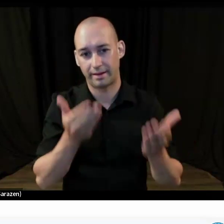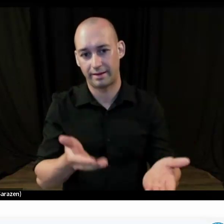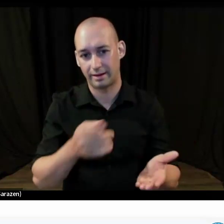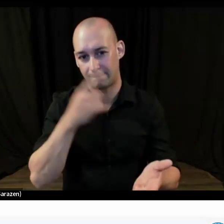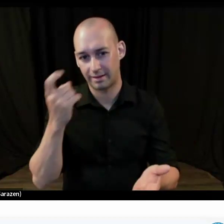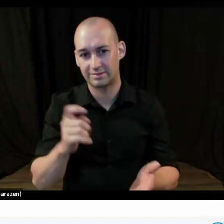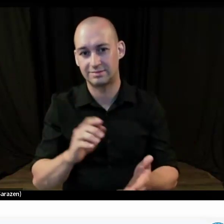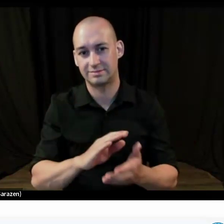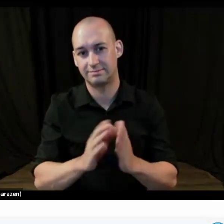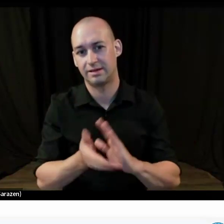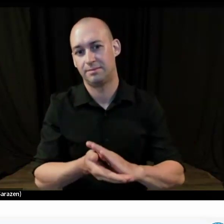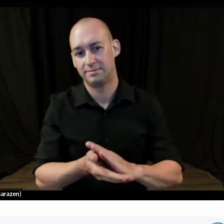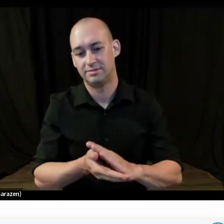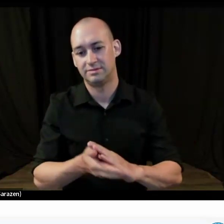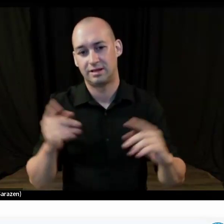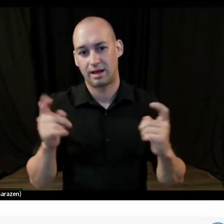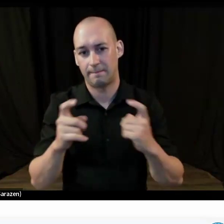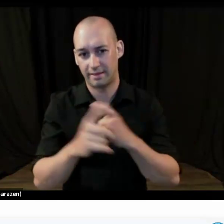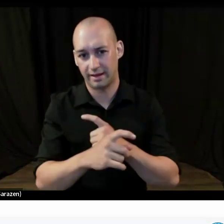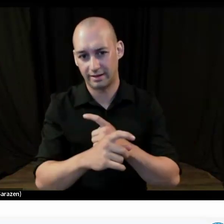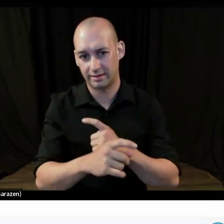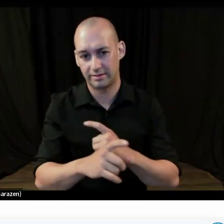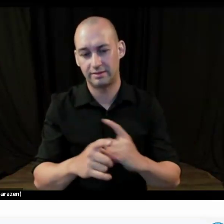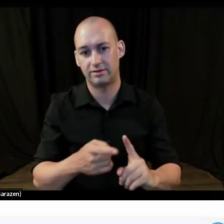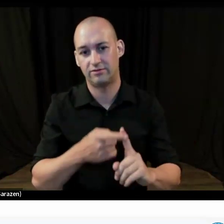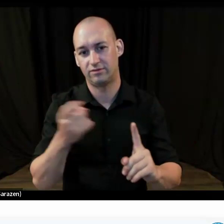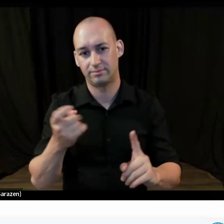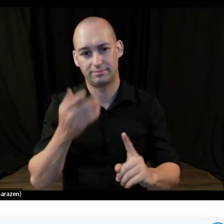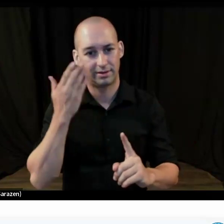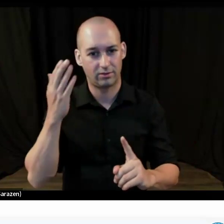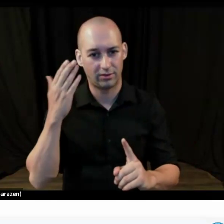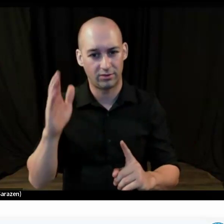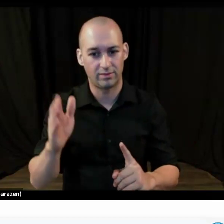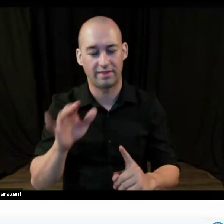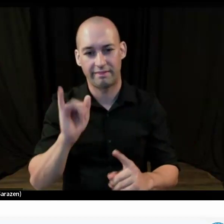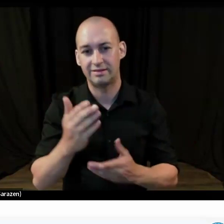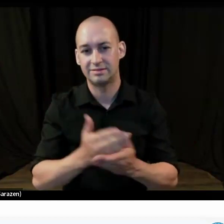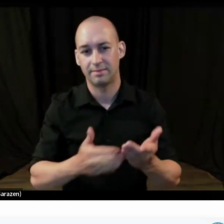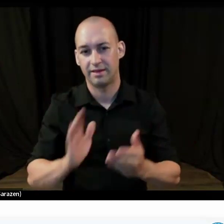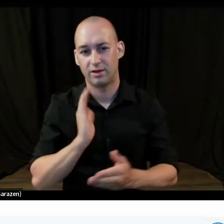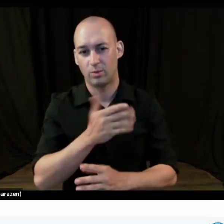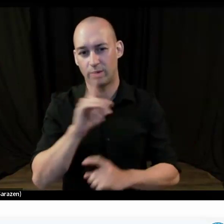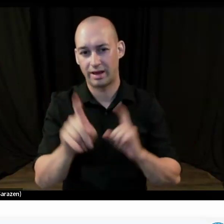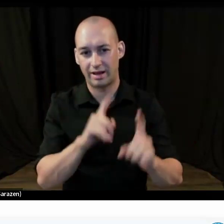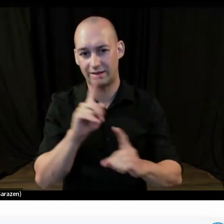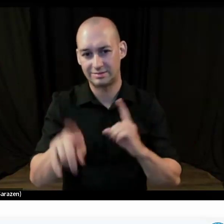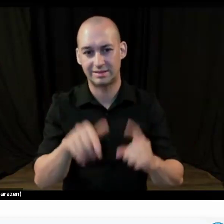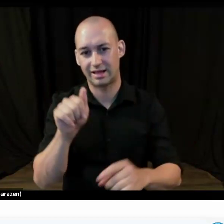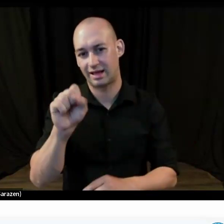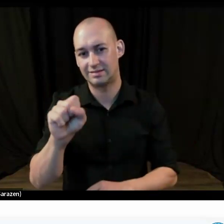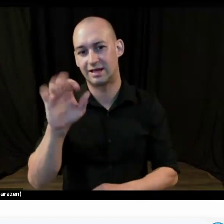of complicated from, I don't know, that was something we asked as FPOs in our